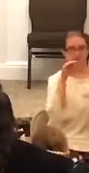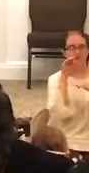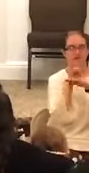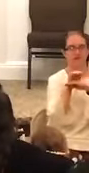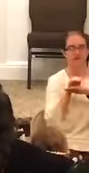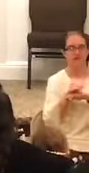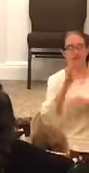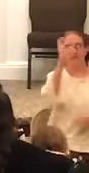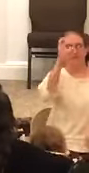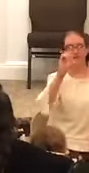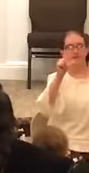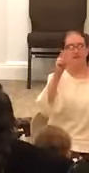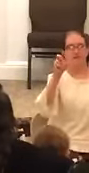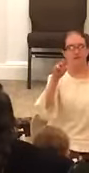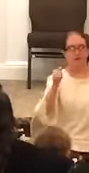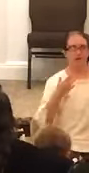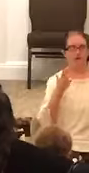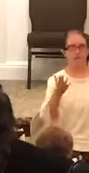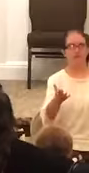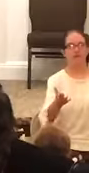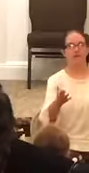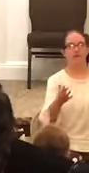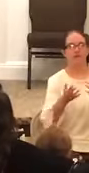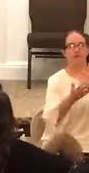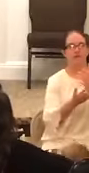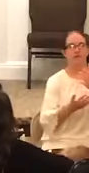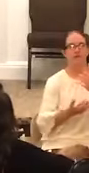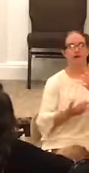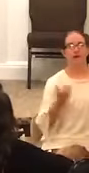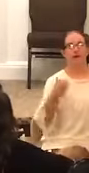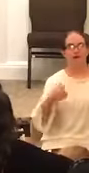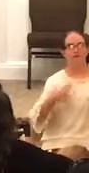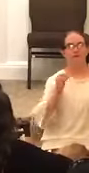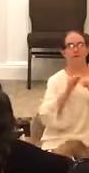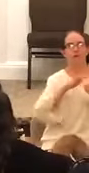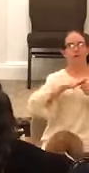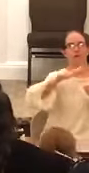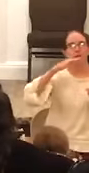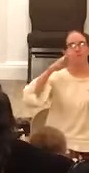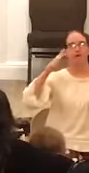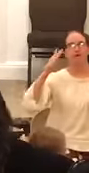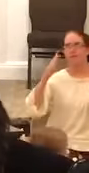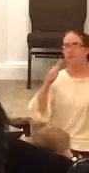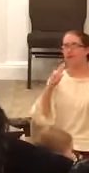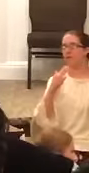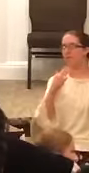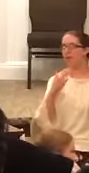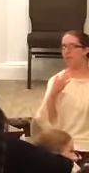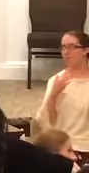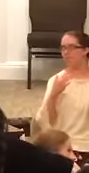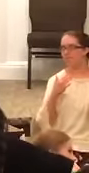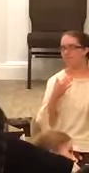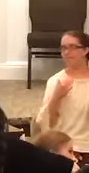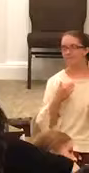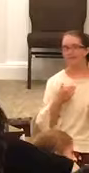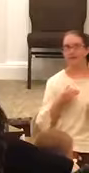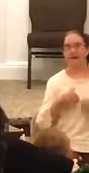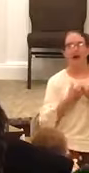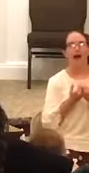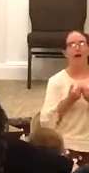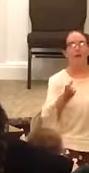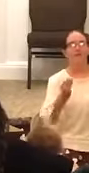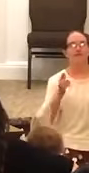he went to Calvary. He gave his life. He shed his blood that you can have life and have it more abundantly. Hallelujah. So, how do I